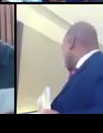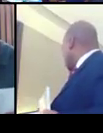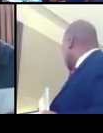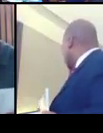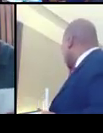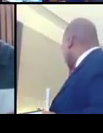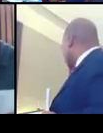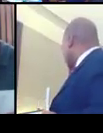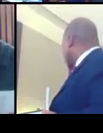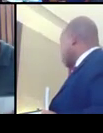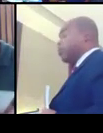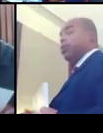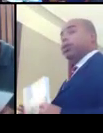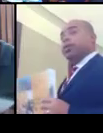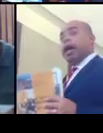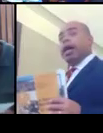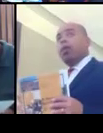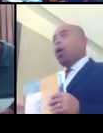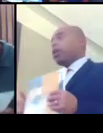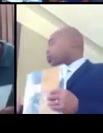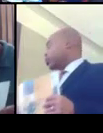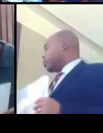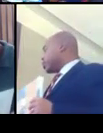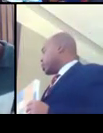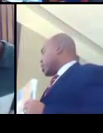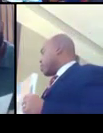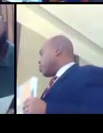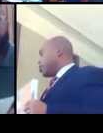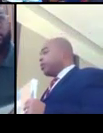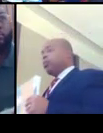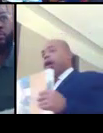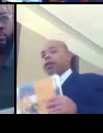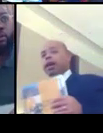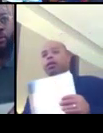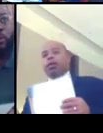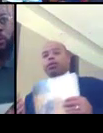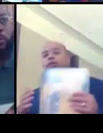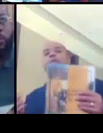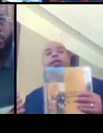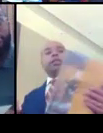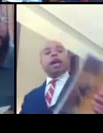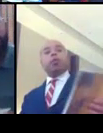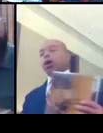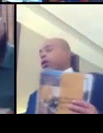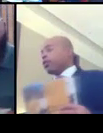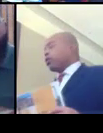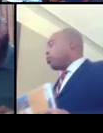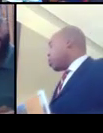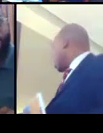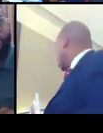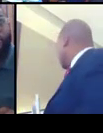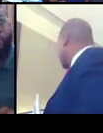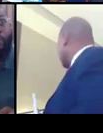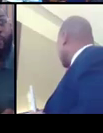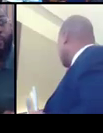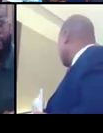store. And we also had a walk and roll forward in the neighborhood, that also doubled as a sidewalk on it